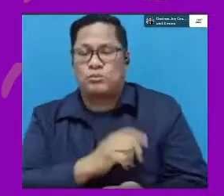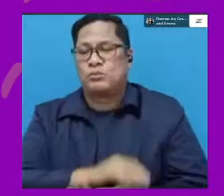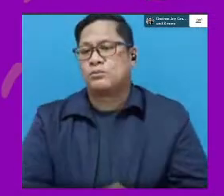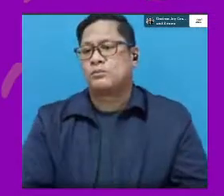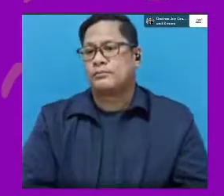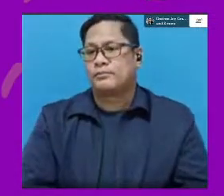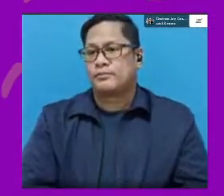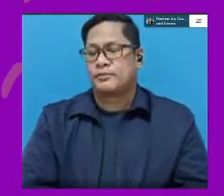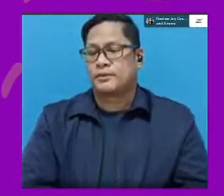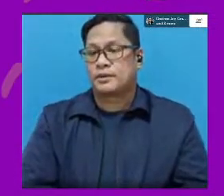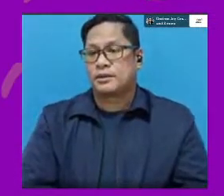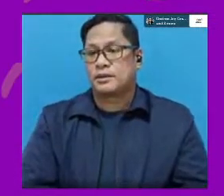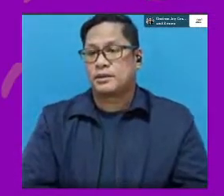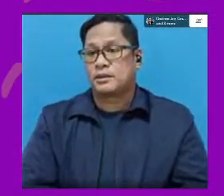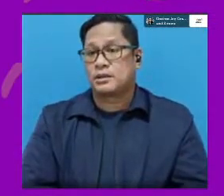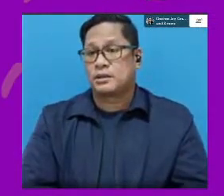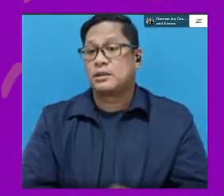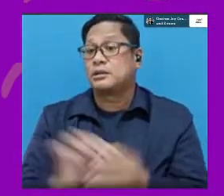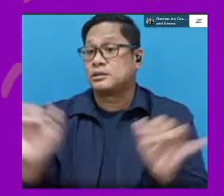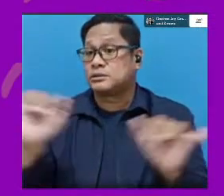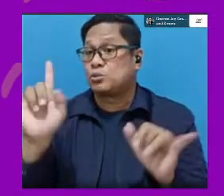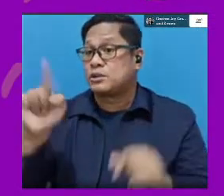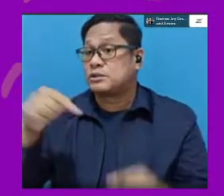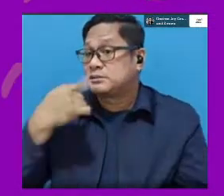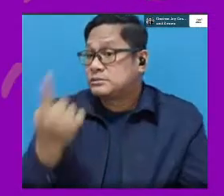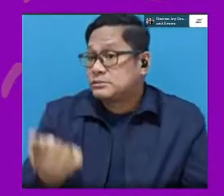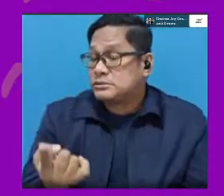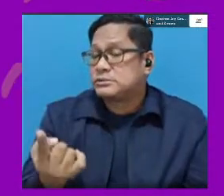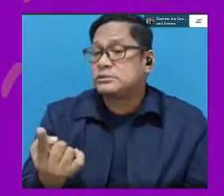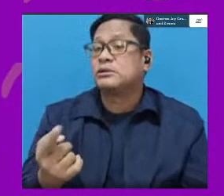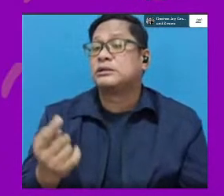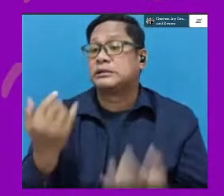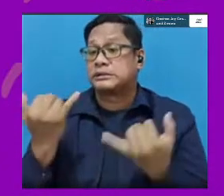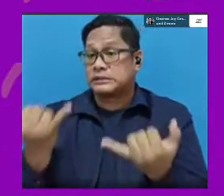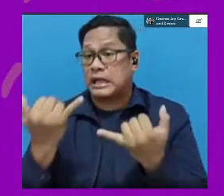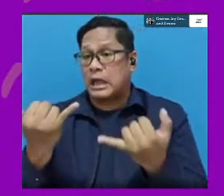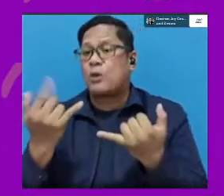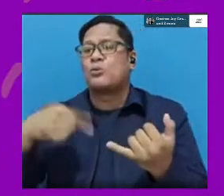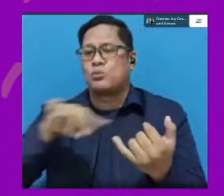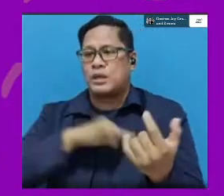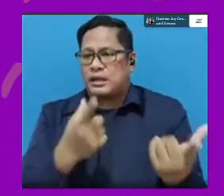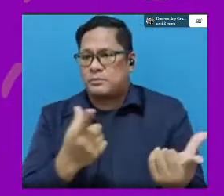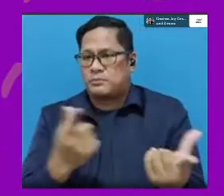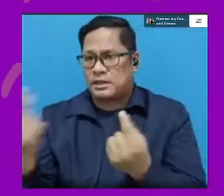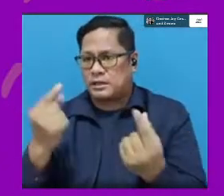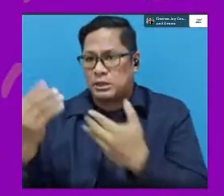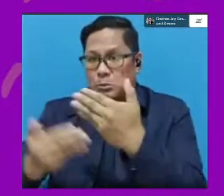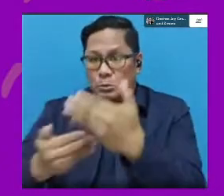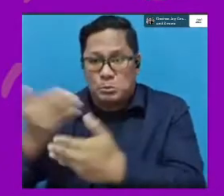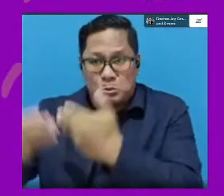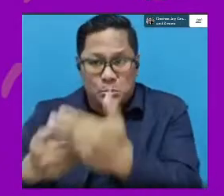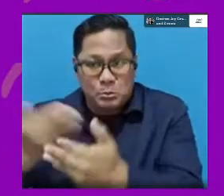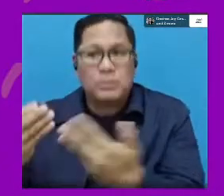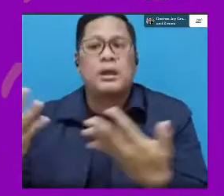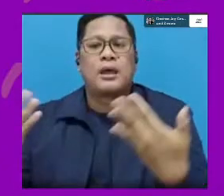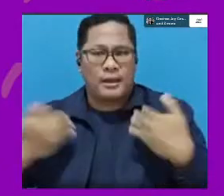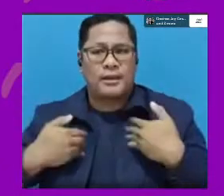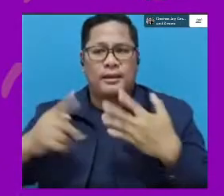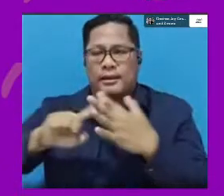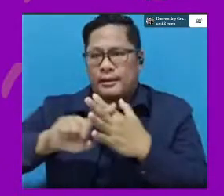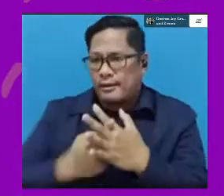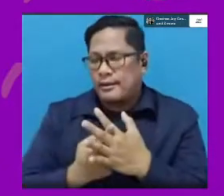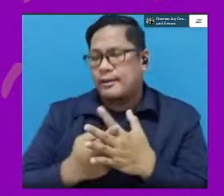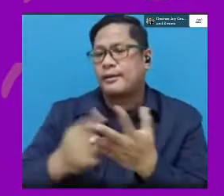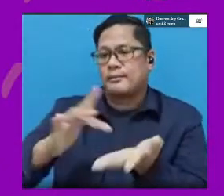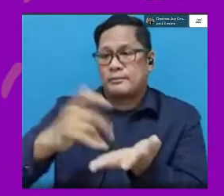As what I've mentioned earlier, we are currently on our implementation phase. We have started our vaccine